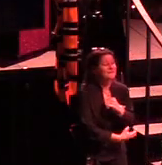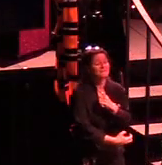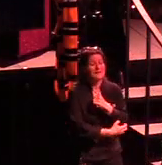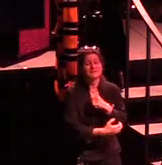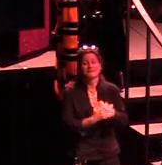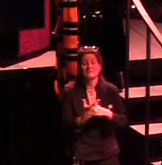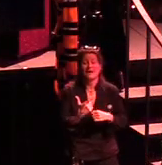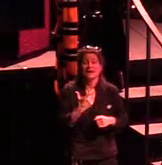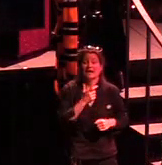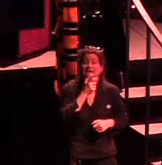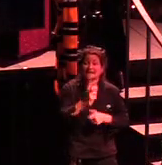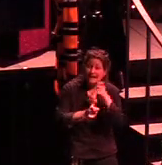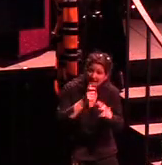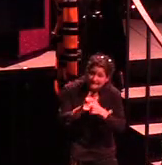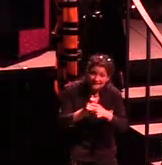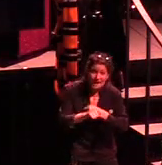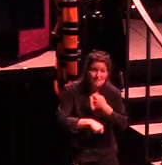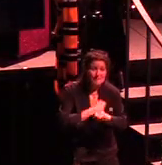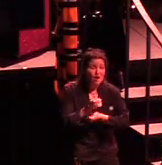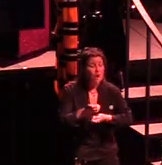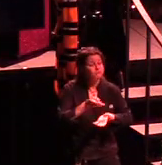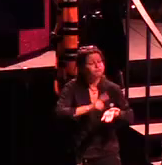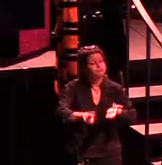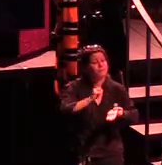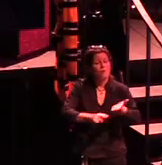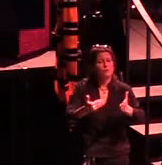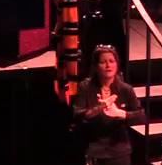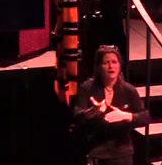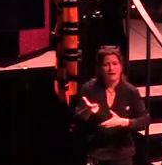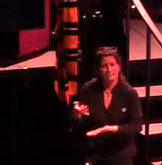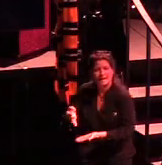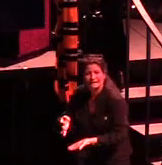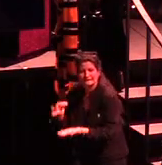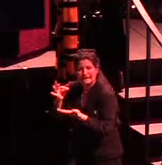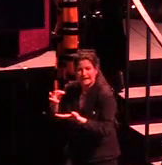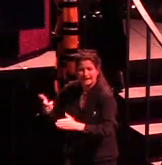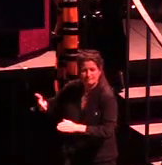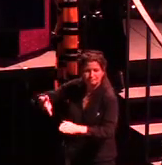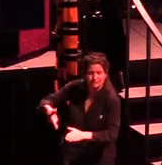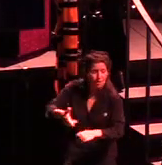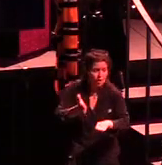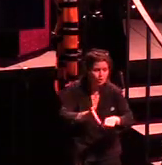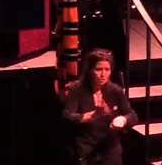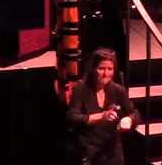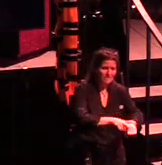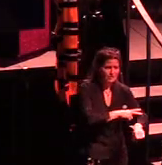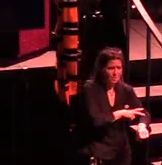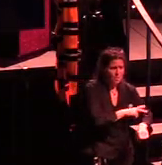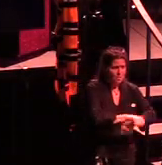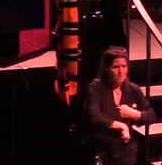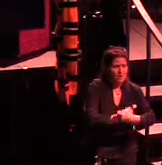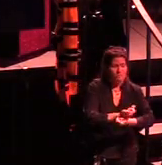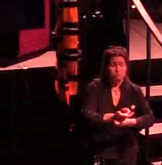tics can turn ordinary tasks like making a cup of tea and biscuit or chopping vegetables biscuit into